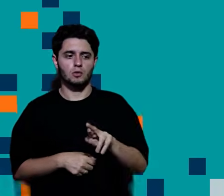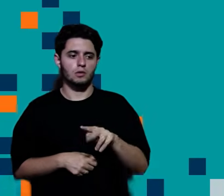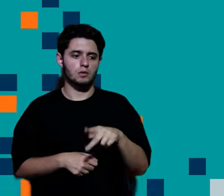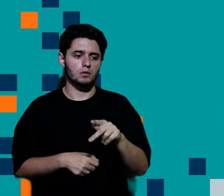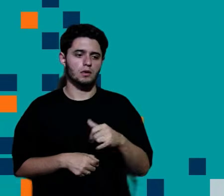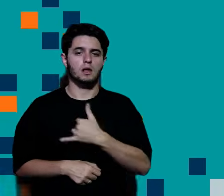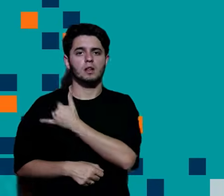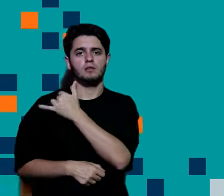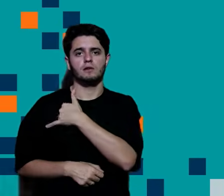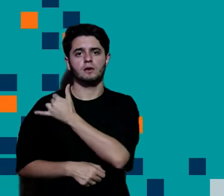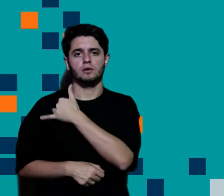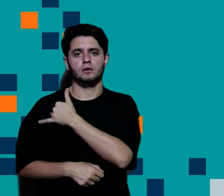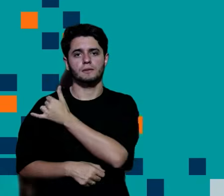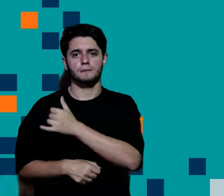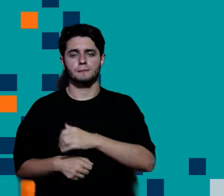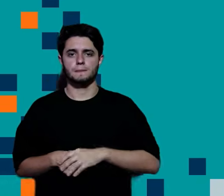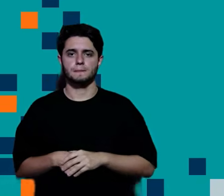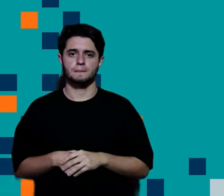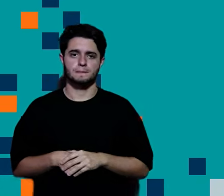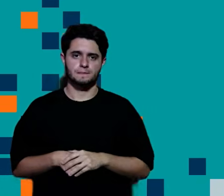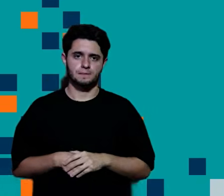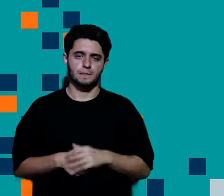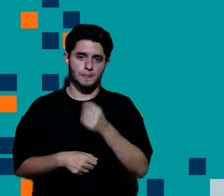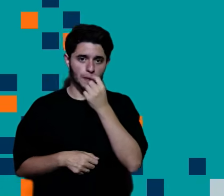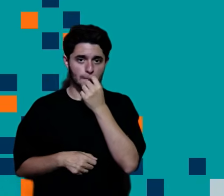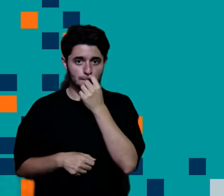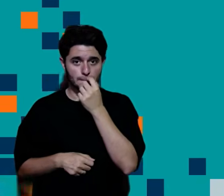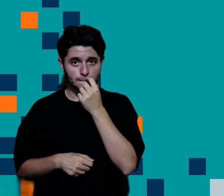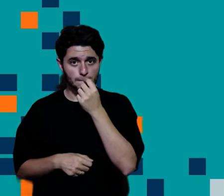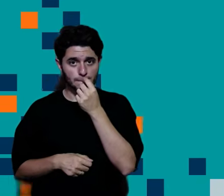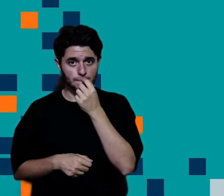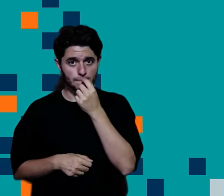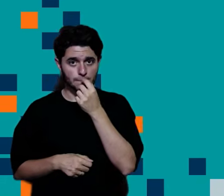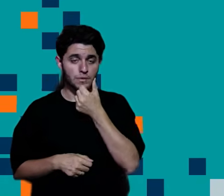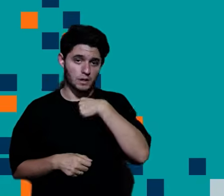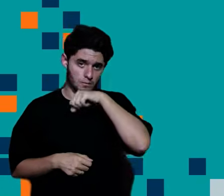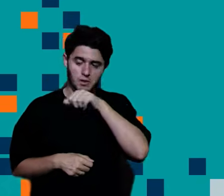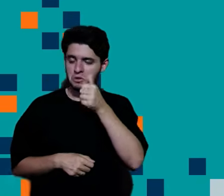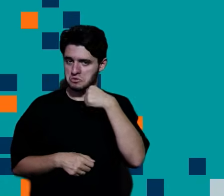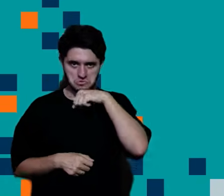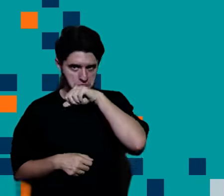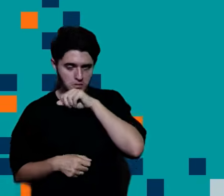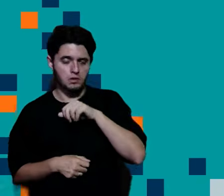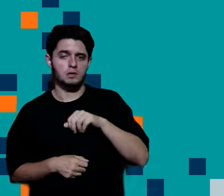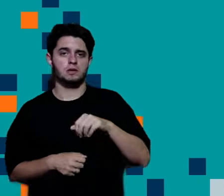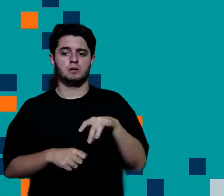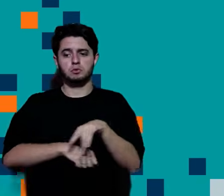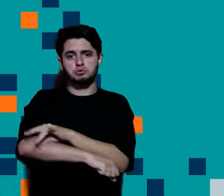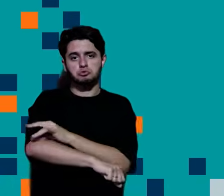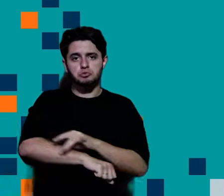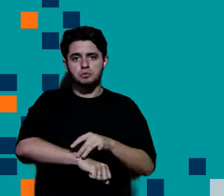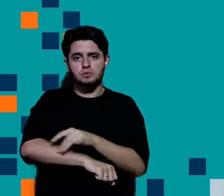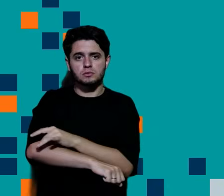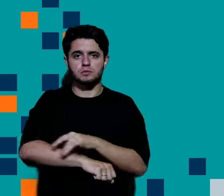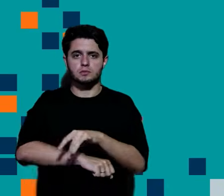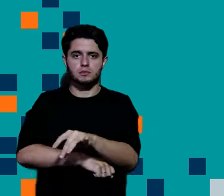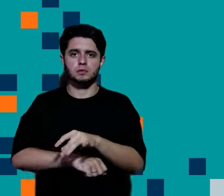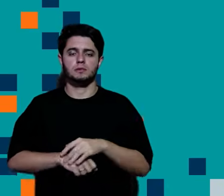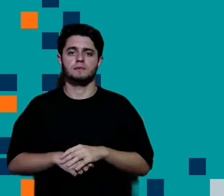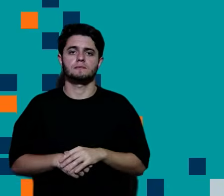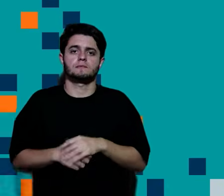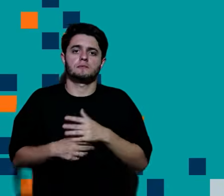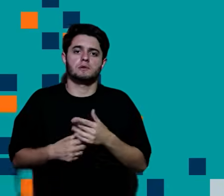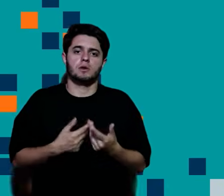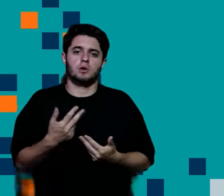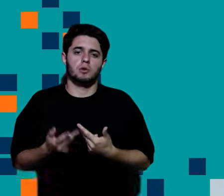is known as, in fact, one of the fathers of modern landscape architecture, along certainly a little earlier than some